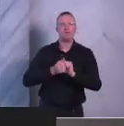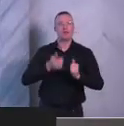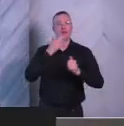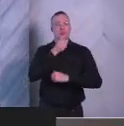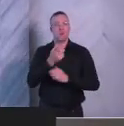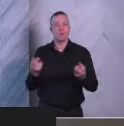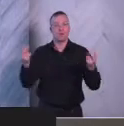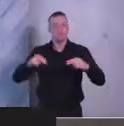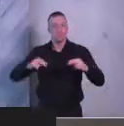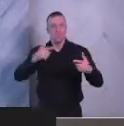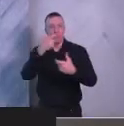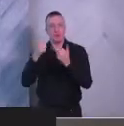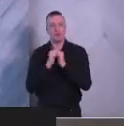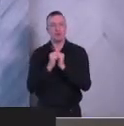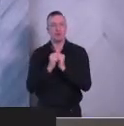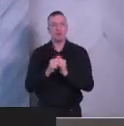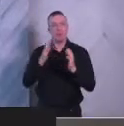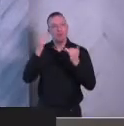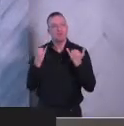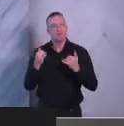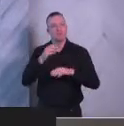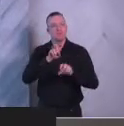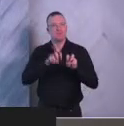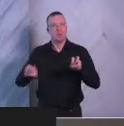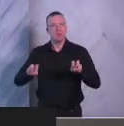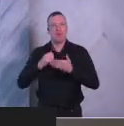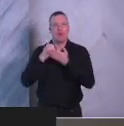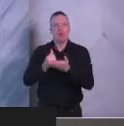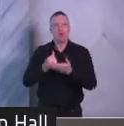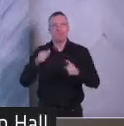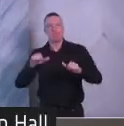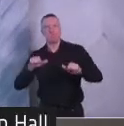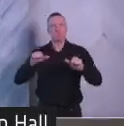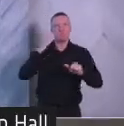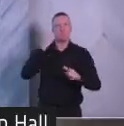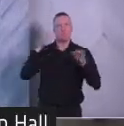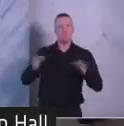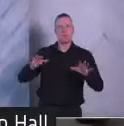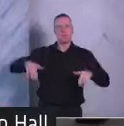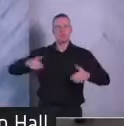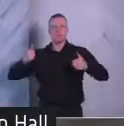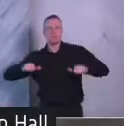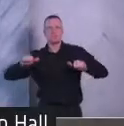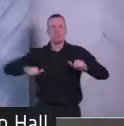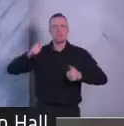that today's panel will help you to make your choice. Thank you very much.